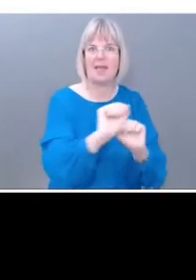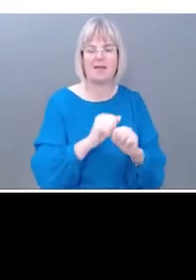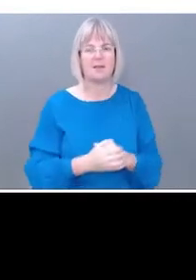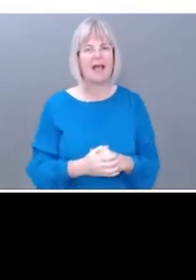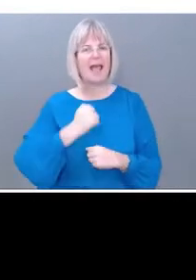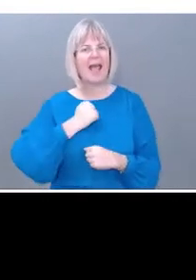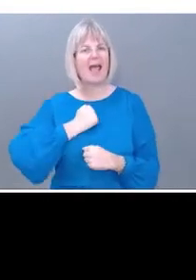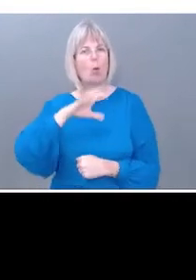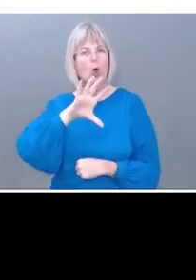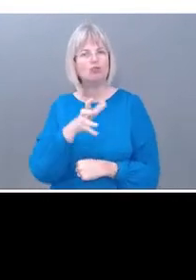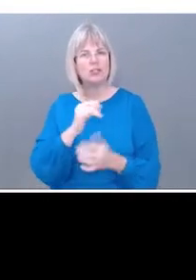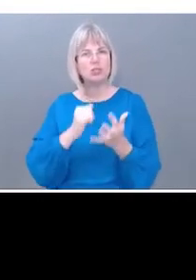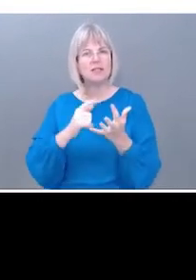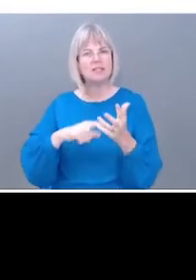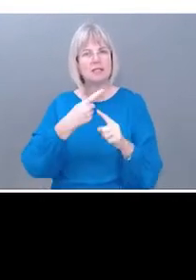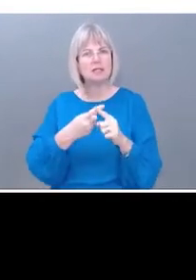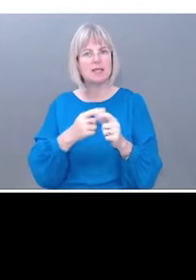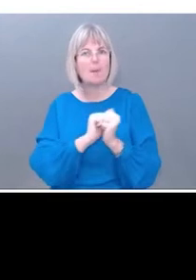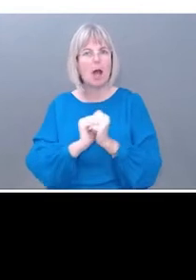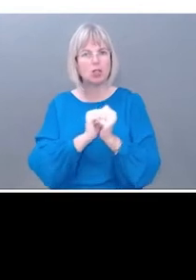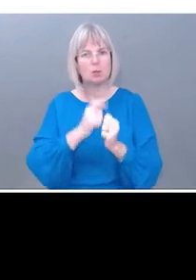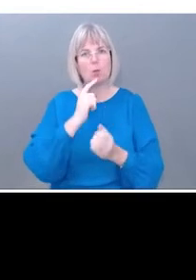talk about some of the work they're doing.